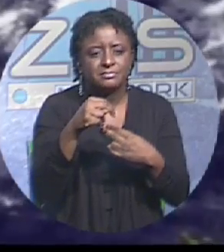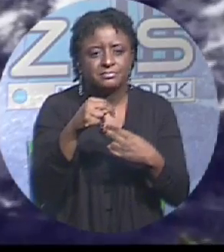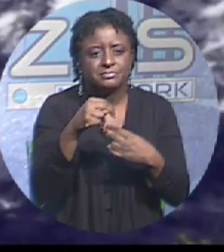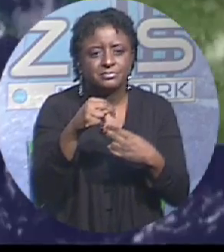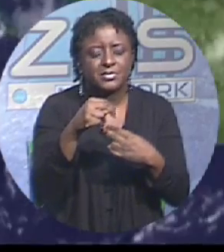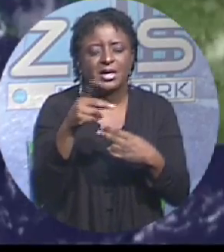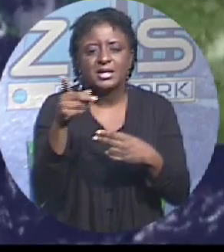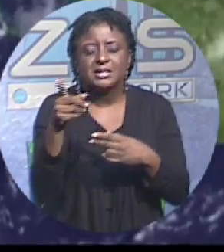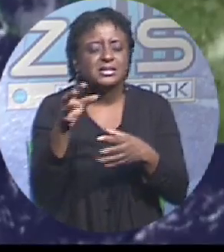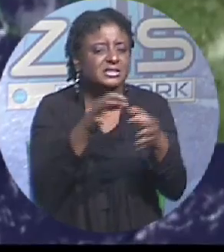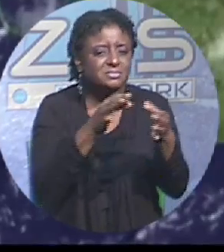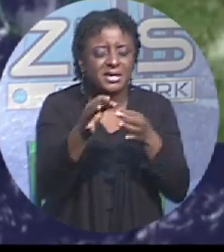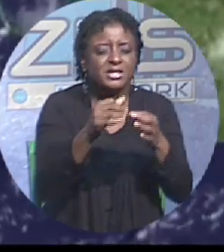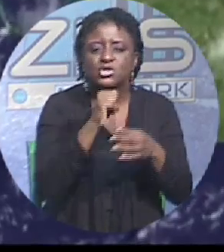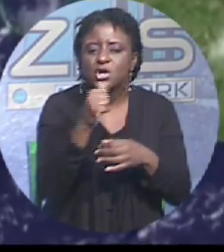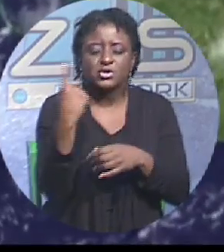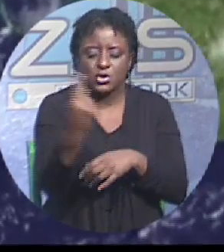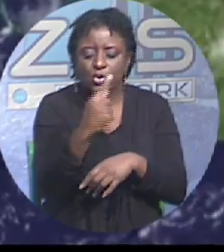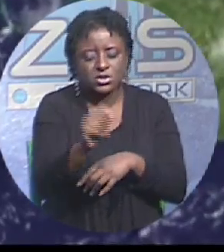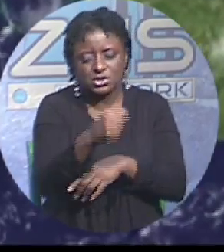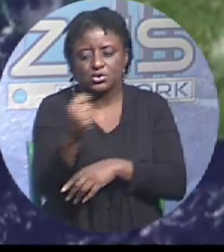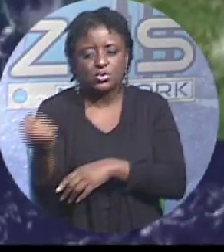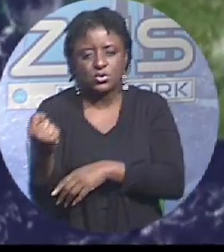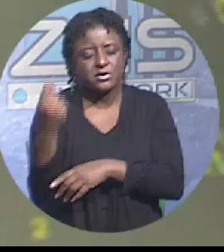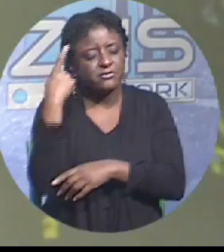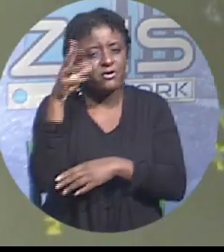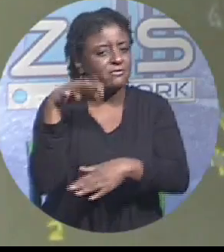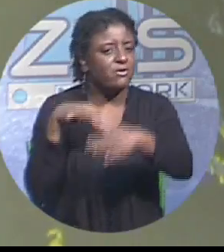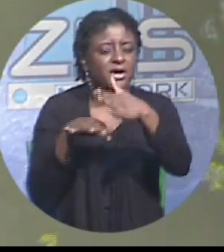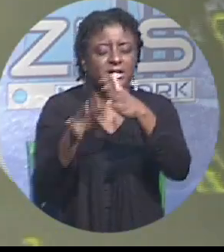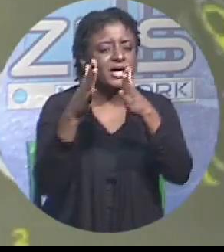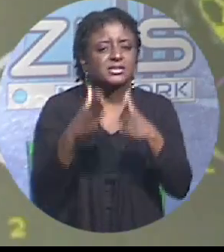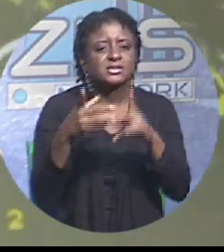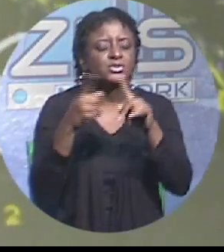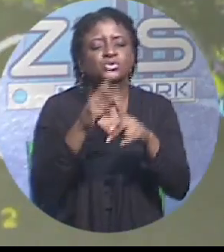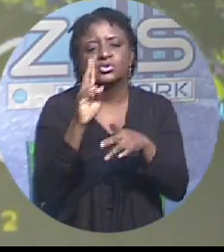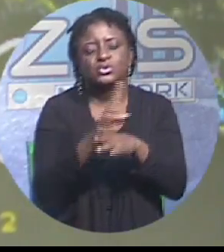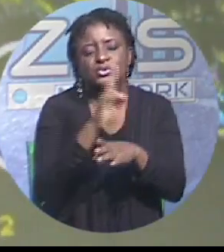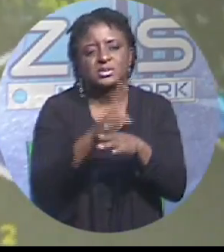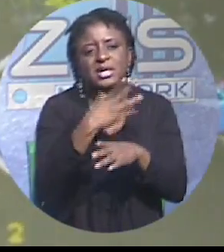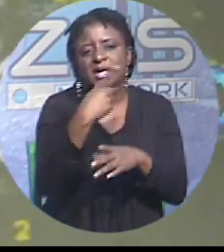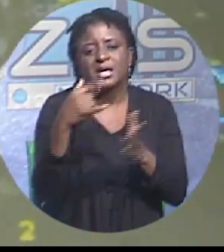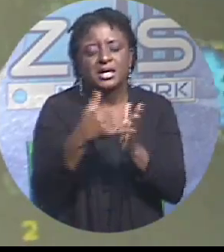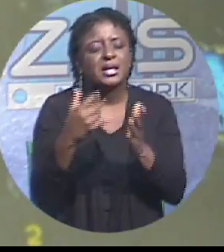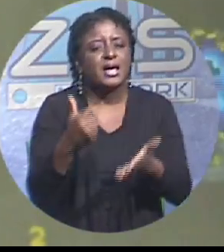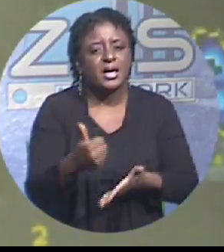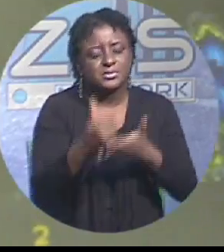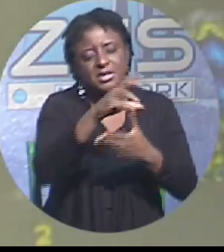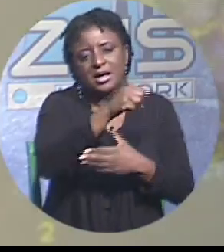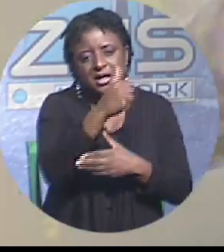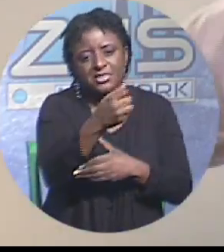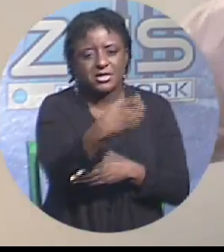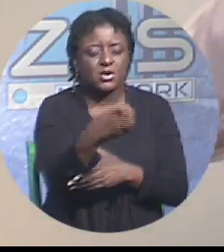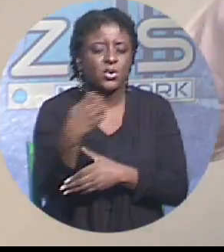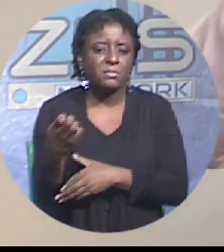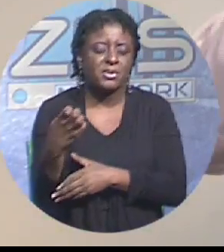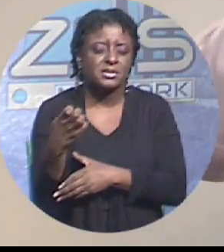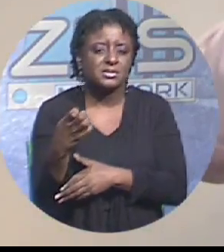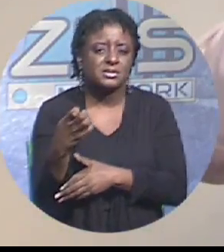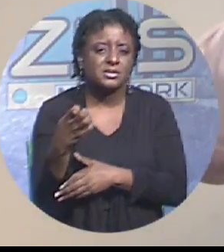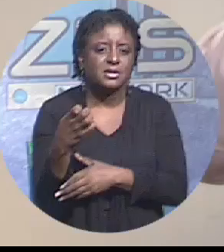tool forecasters use, and in fact it supplements other important pieces of equipment. When it comes to